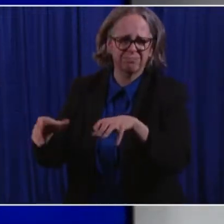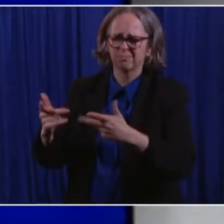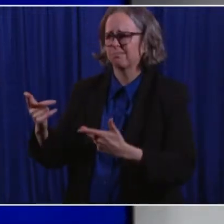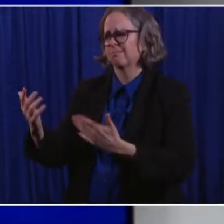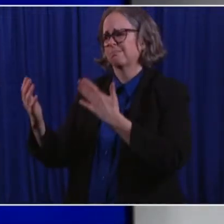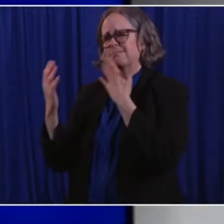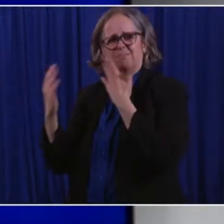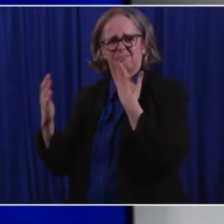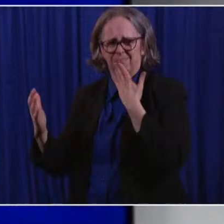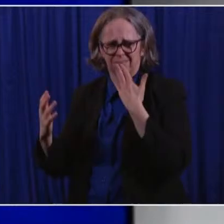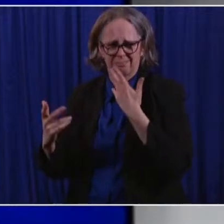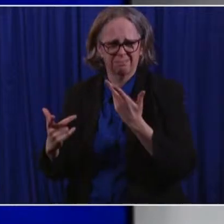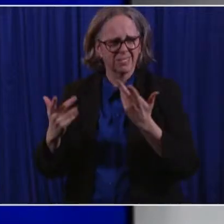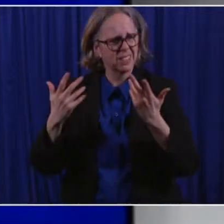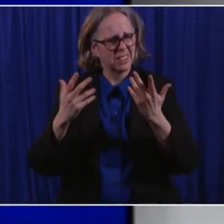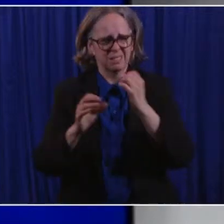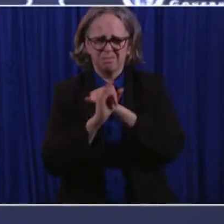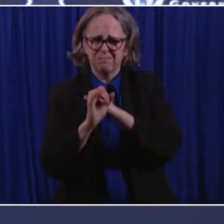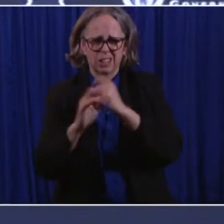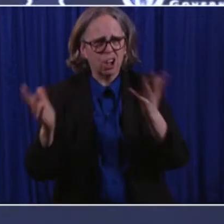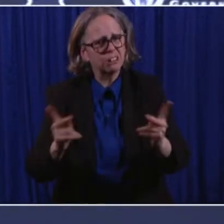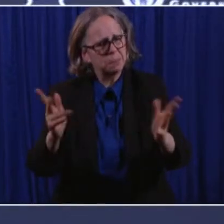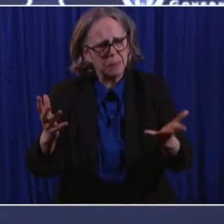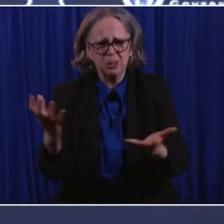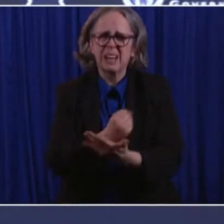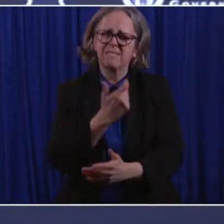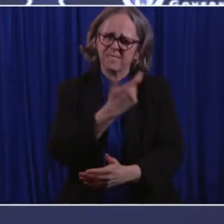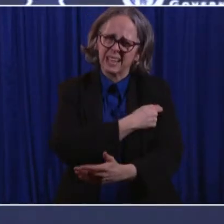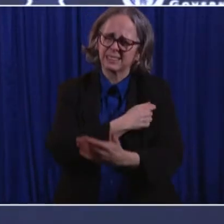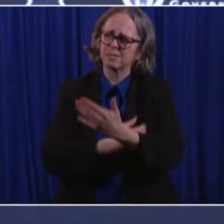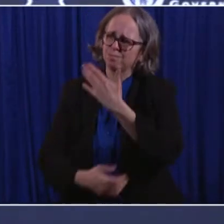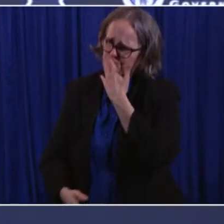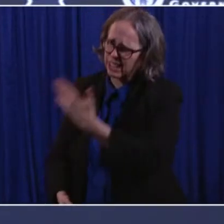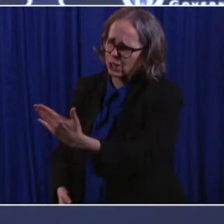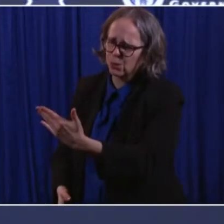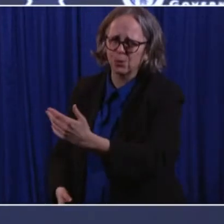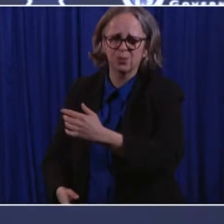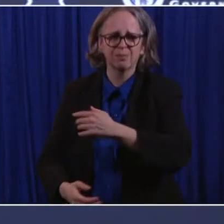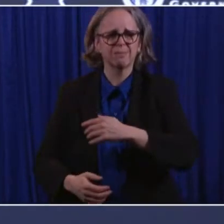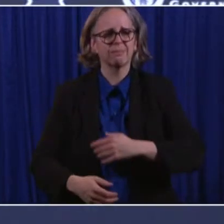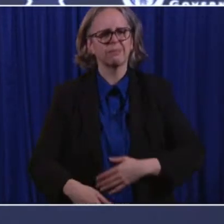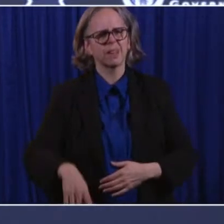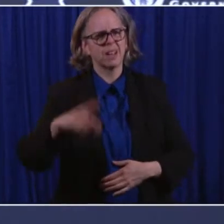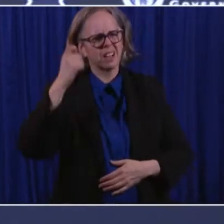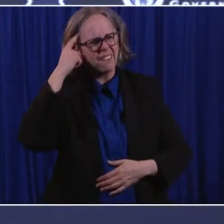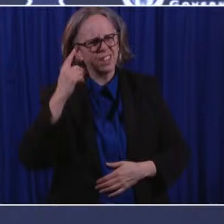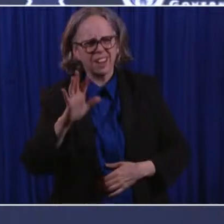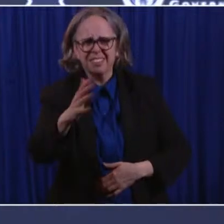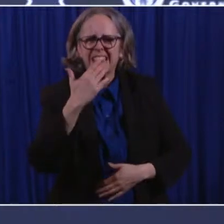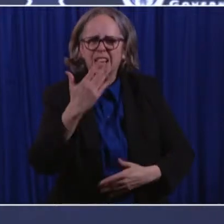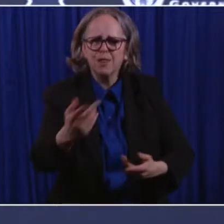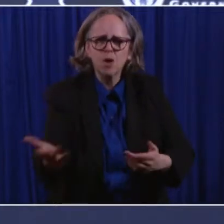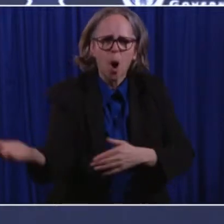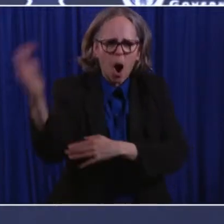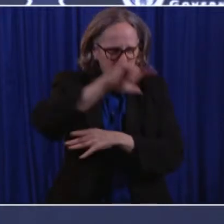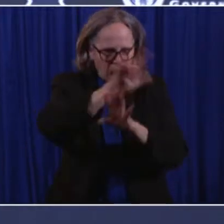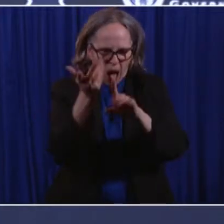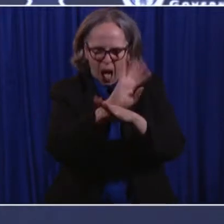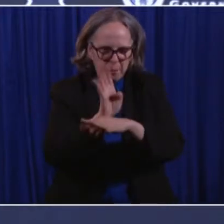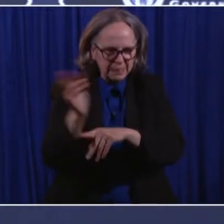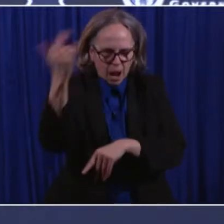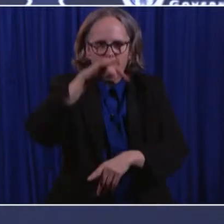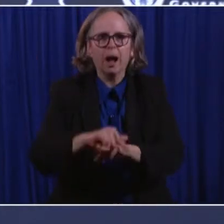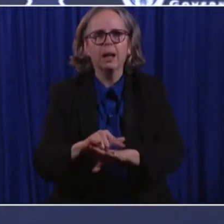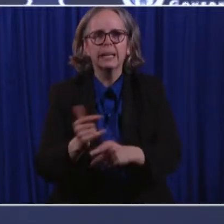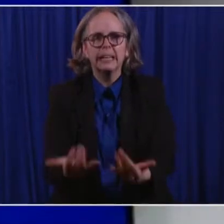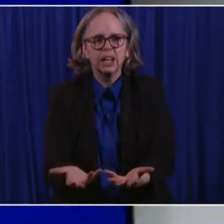PSA and encourage people to get the vaccine. Anthony, thank you so much. Thanks for taking the red eye. Thanks for getting back. You look like you're ready